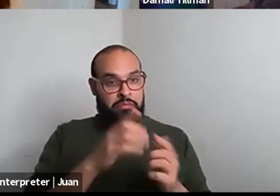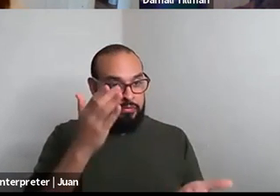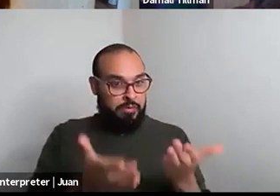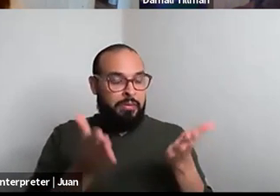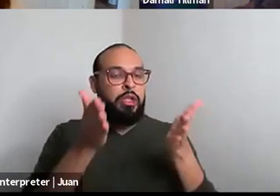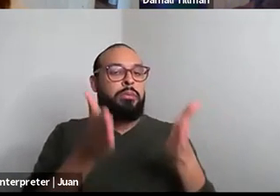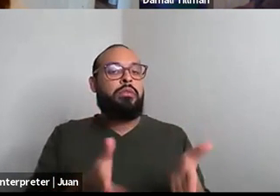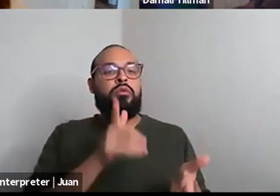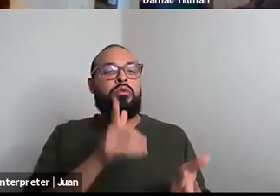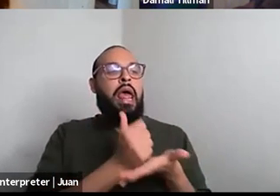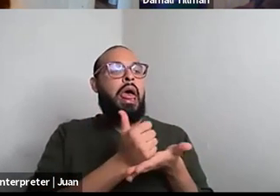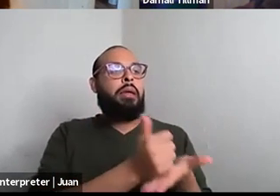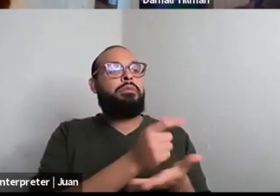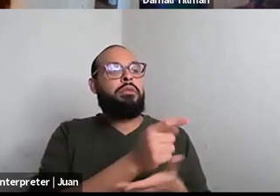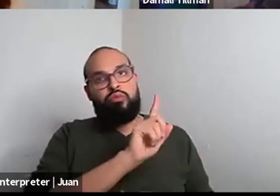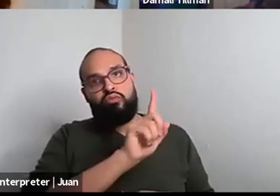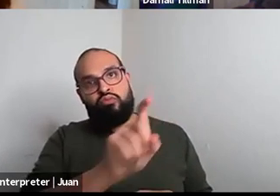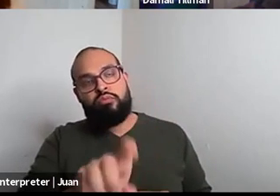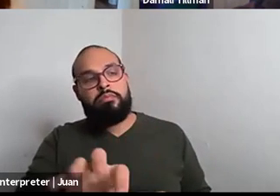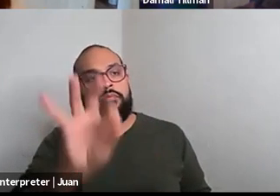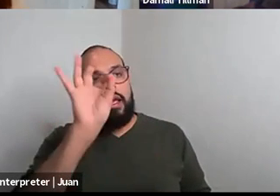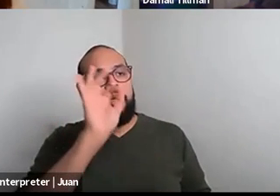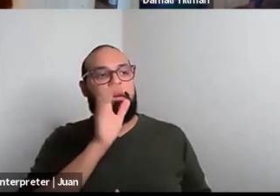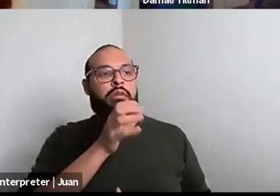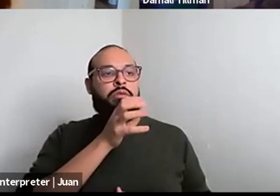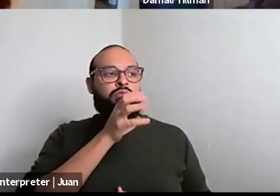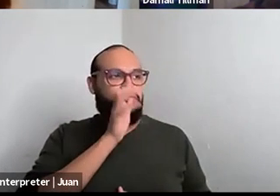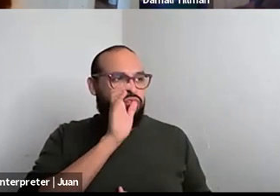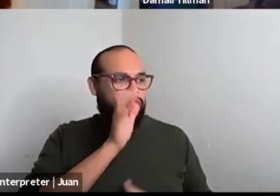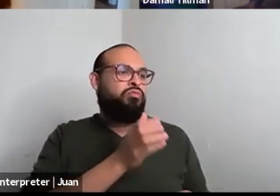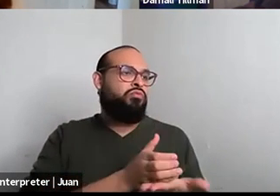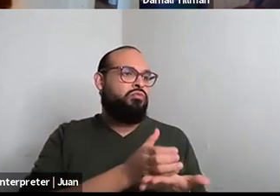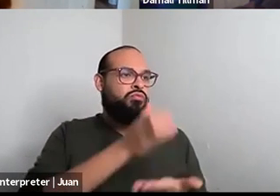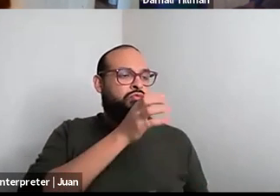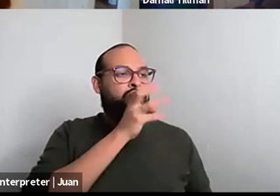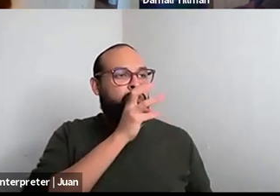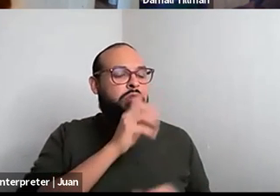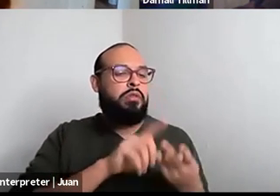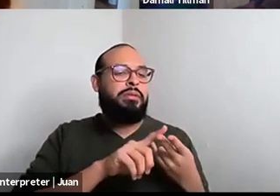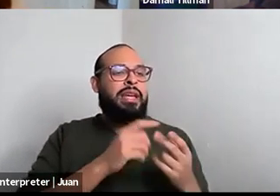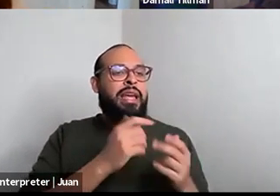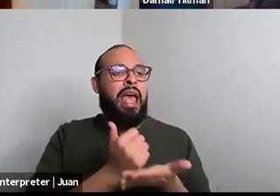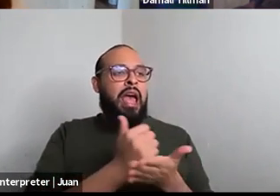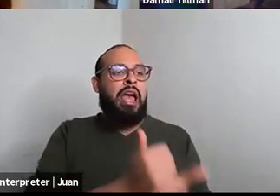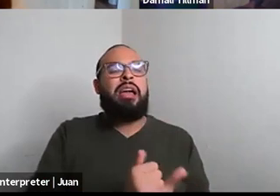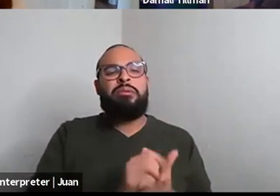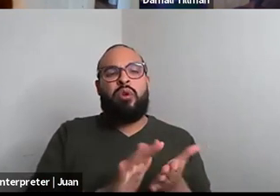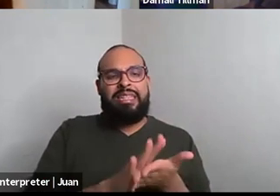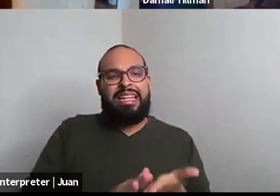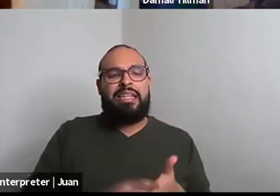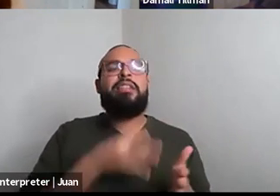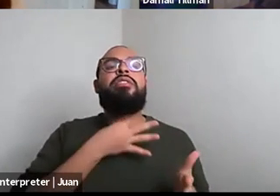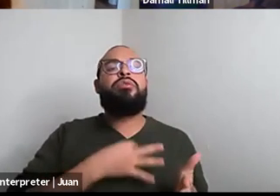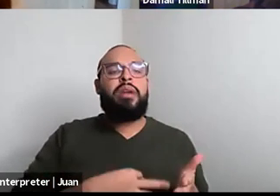of water, that might help clear their trach, that might help them adjust in their wheelchair. How do you, as a